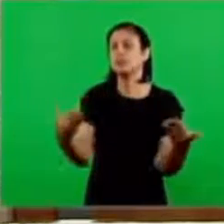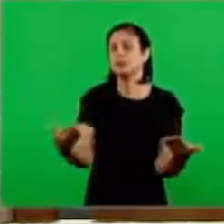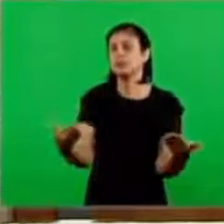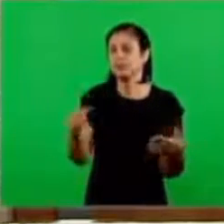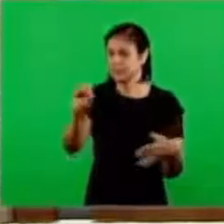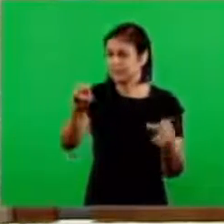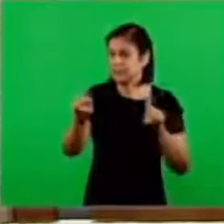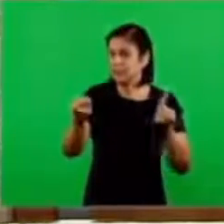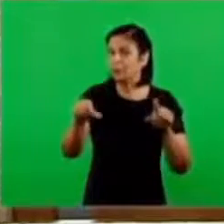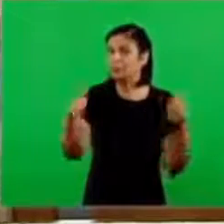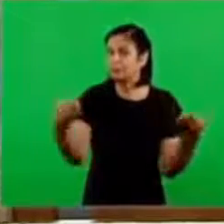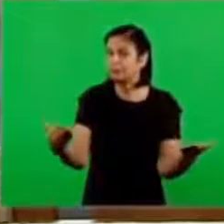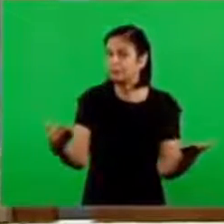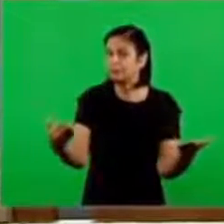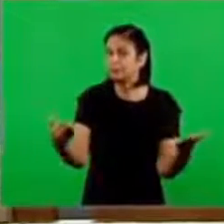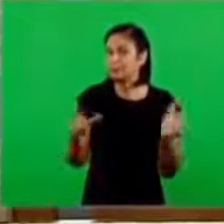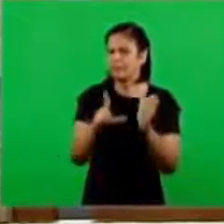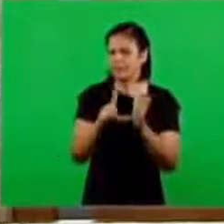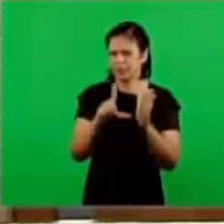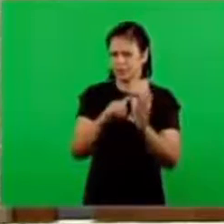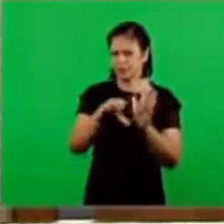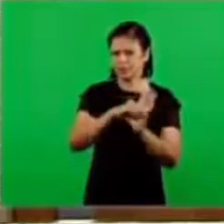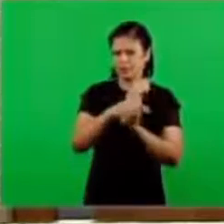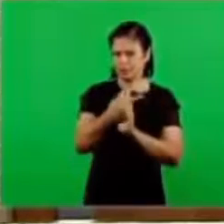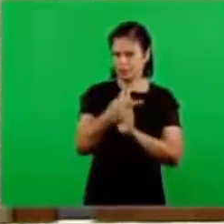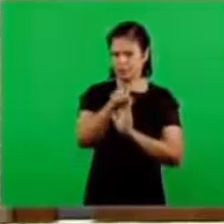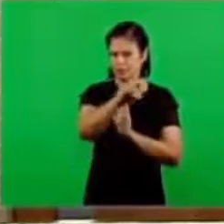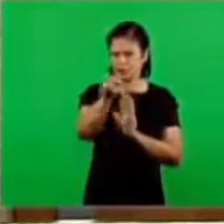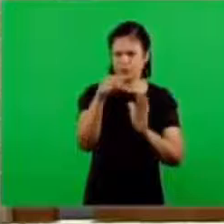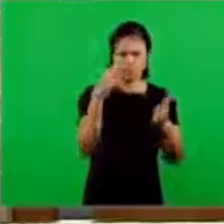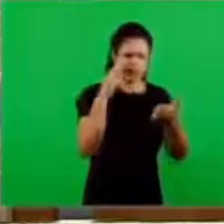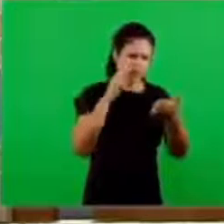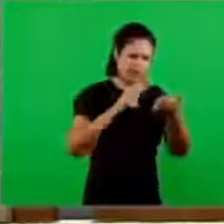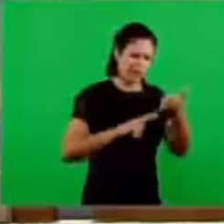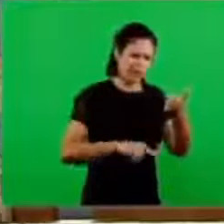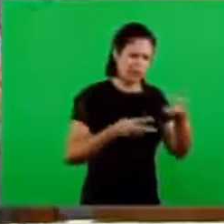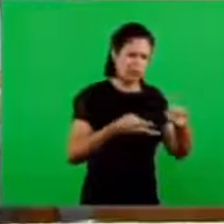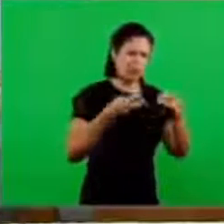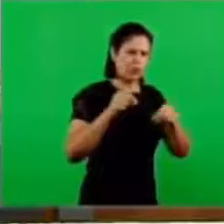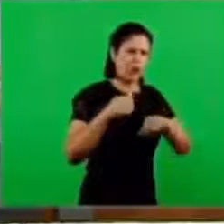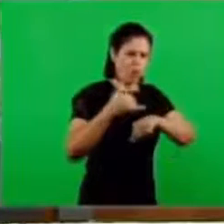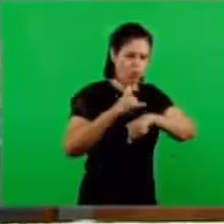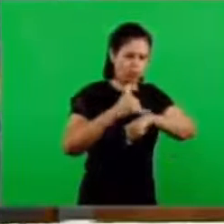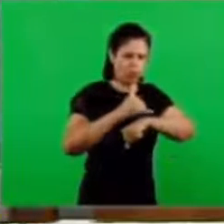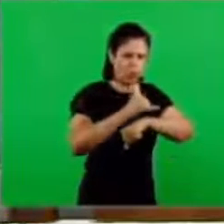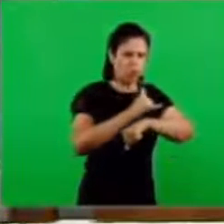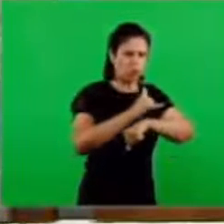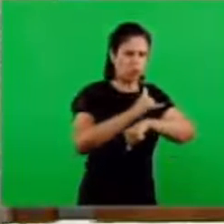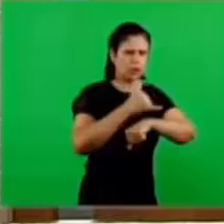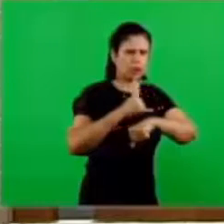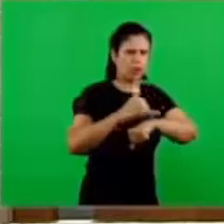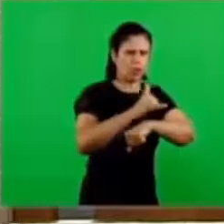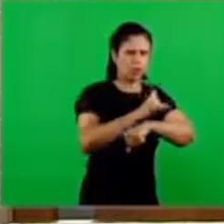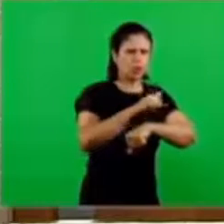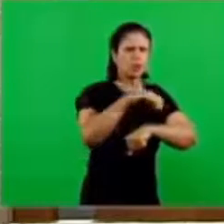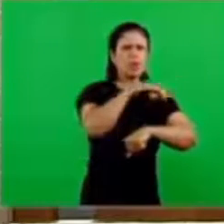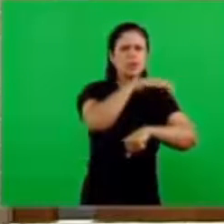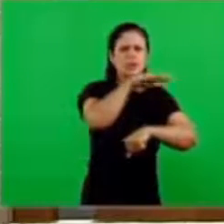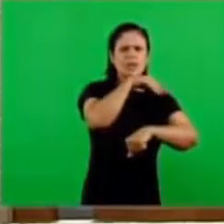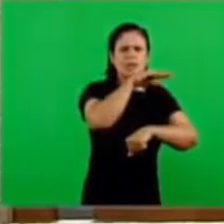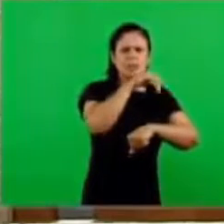and in relationship to the ministry of the church? When you read on chapter 7,